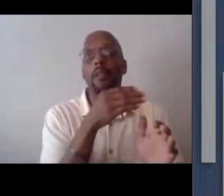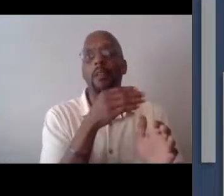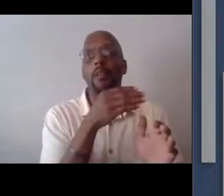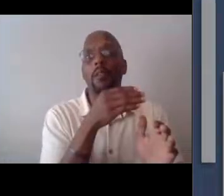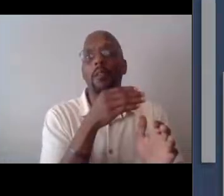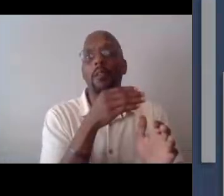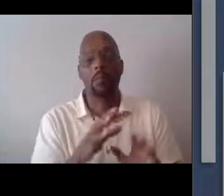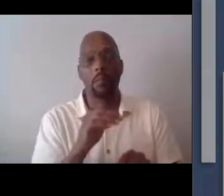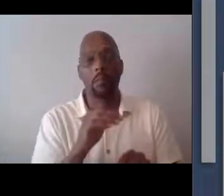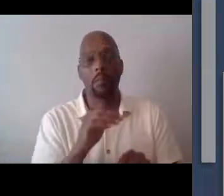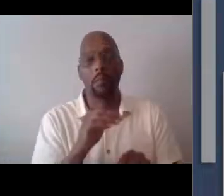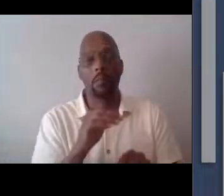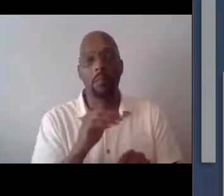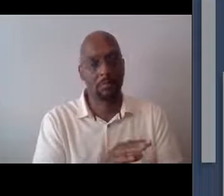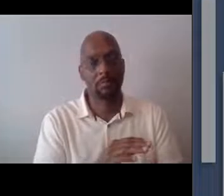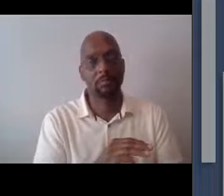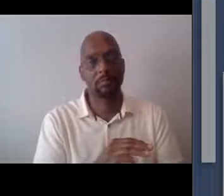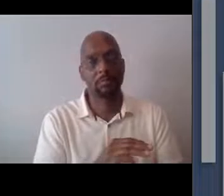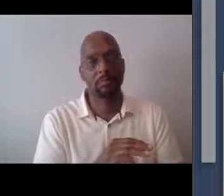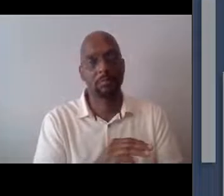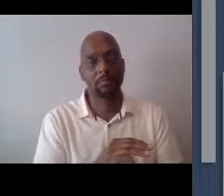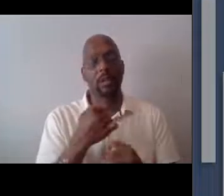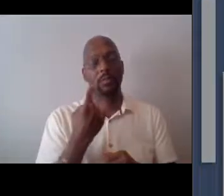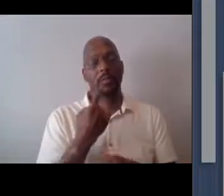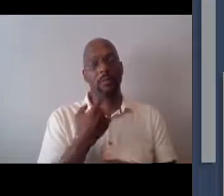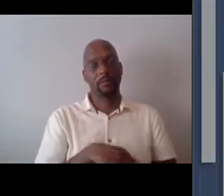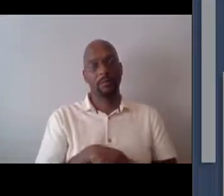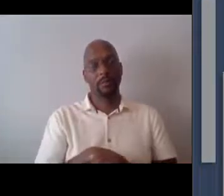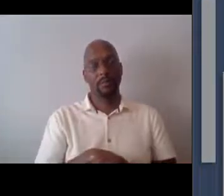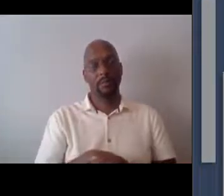Thank you. Vice Chair Gardino, yes.